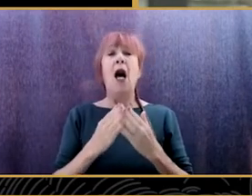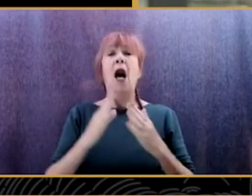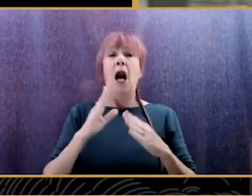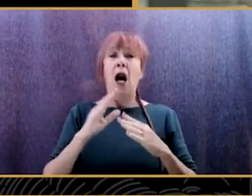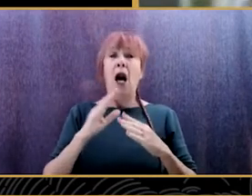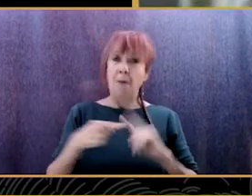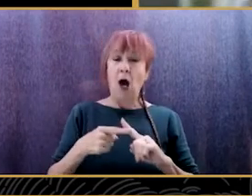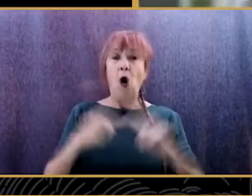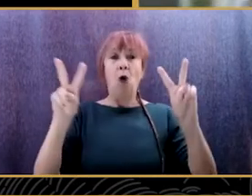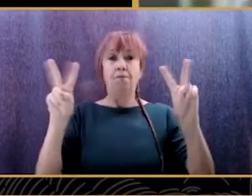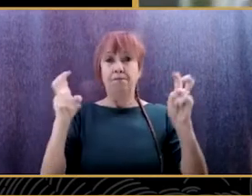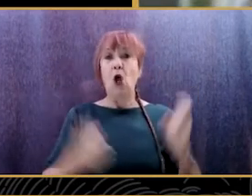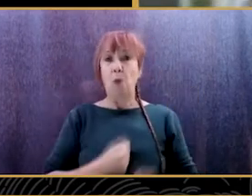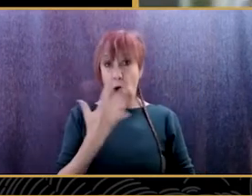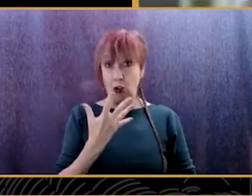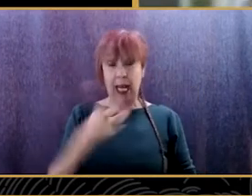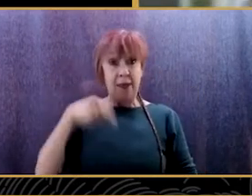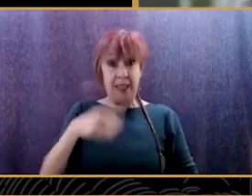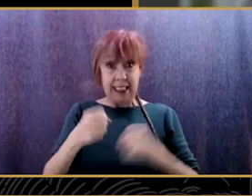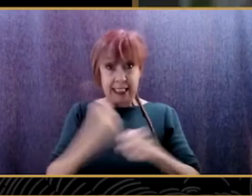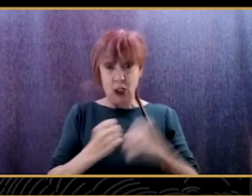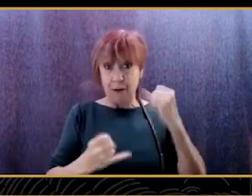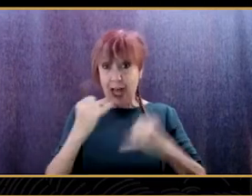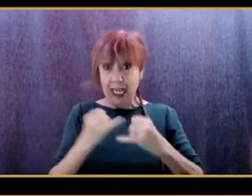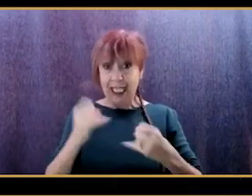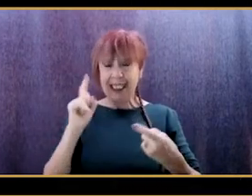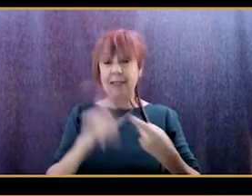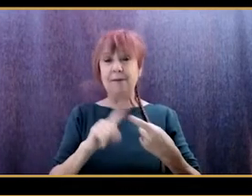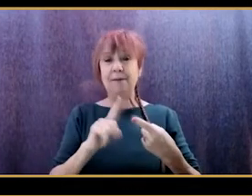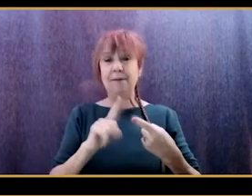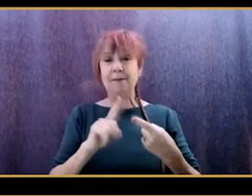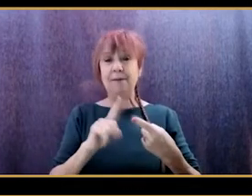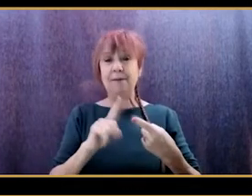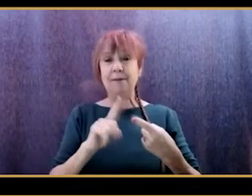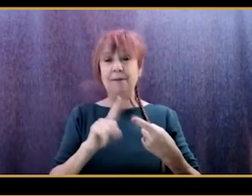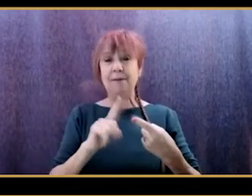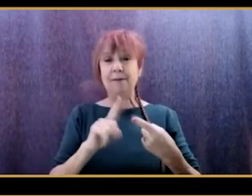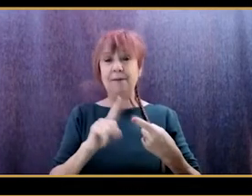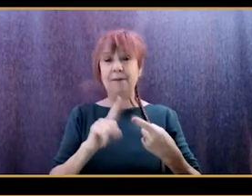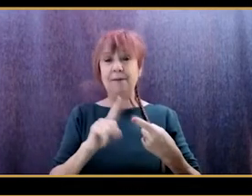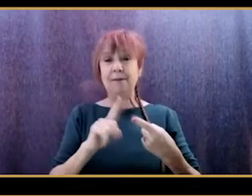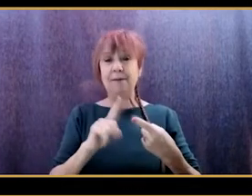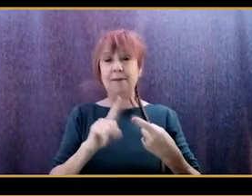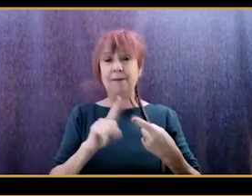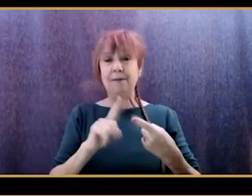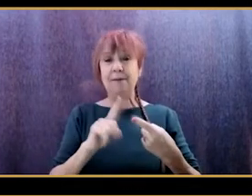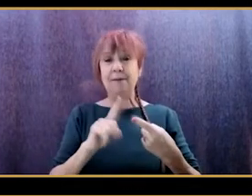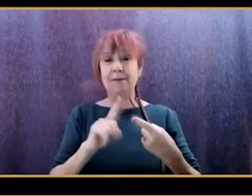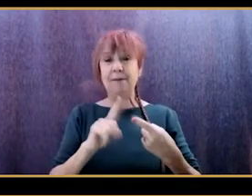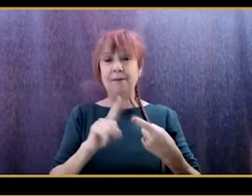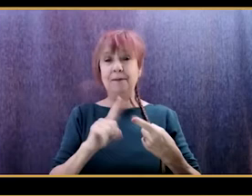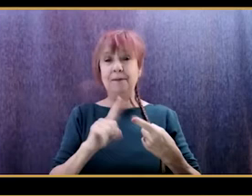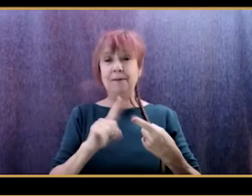of poetry. This year's finalists were... Cover art, a black and white photo of a woman who speaks